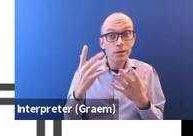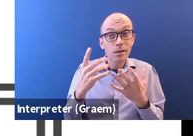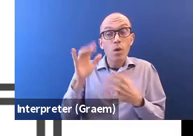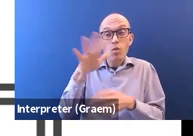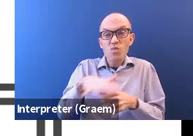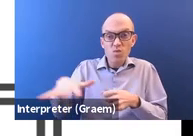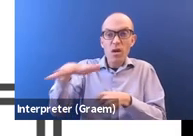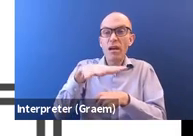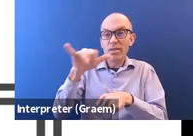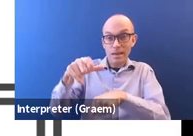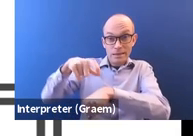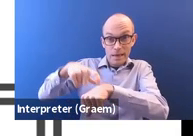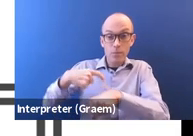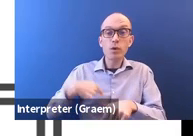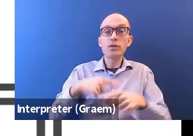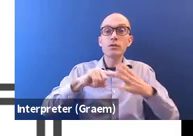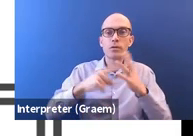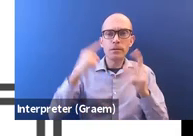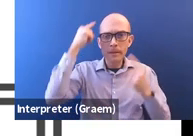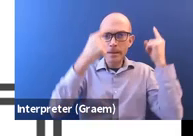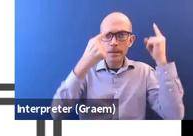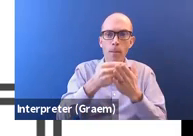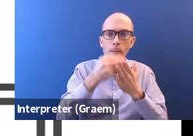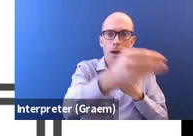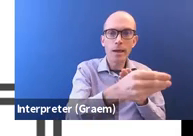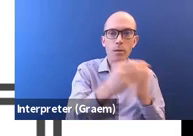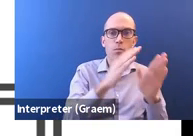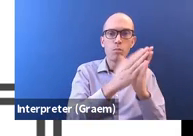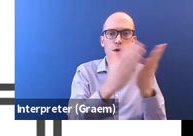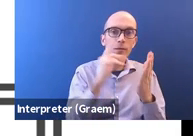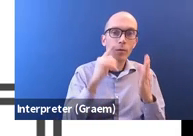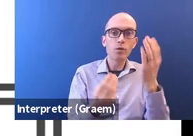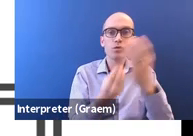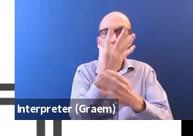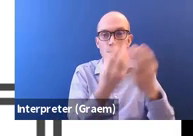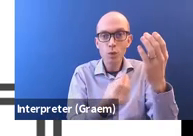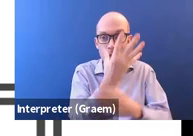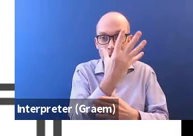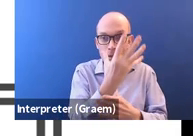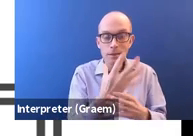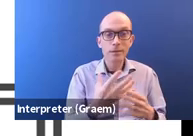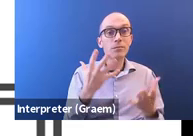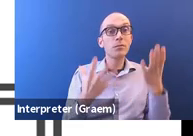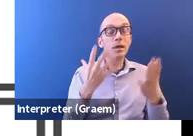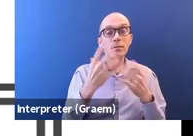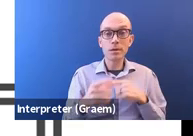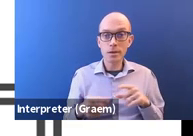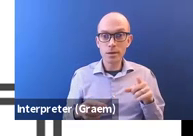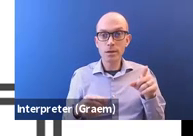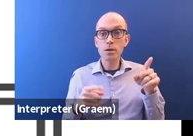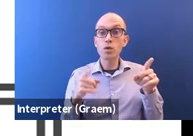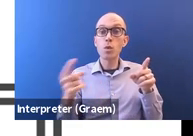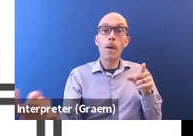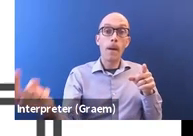for the next spring. And so if it's a if an instructor has adopted the book that you own and are trying to return for a